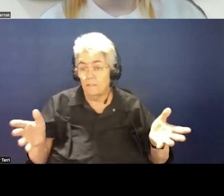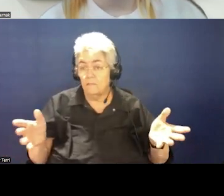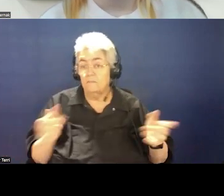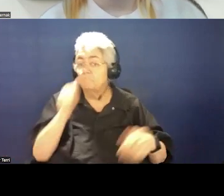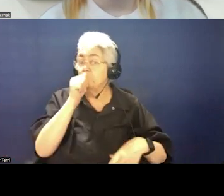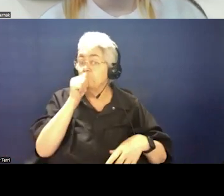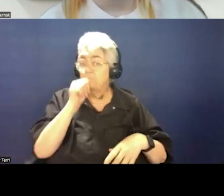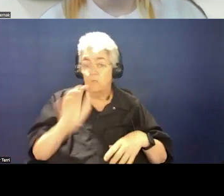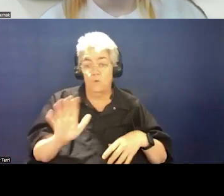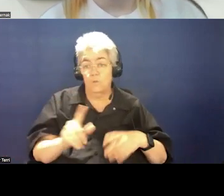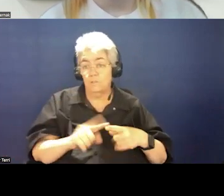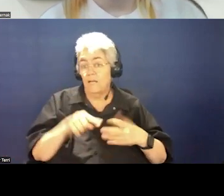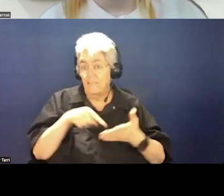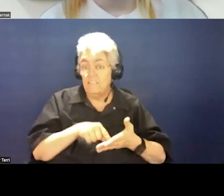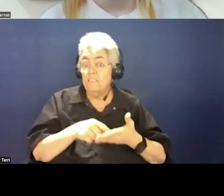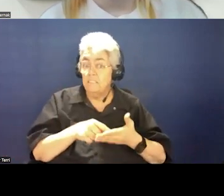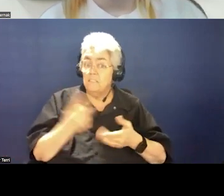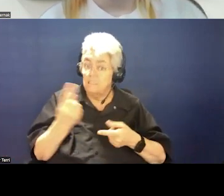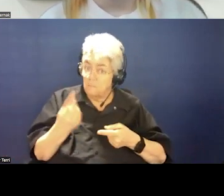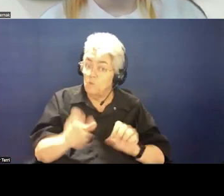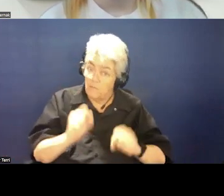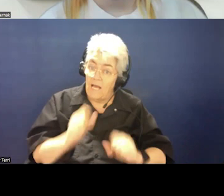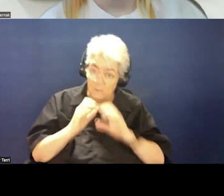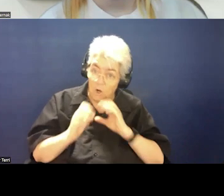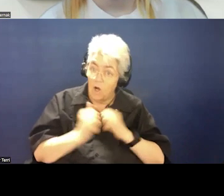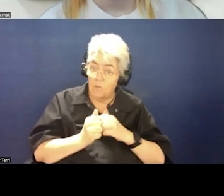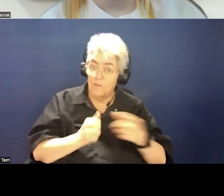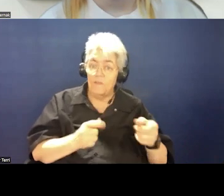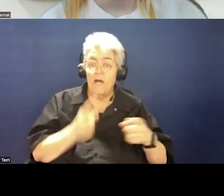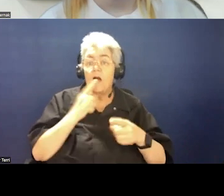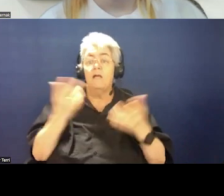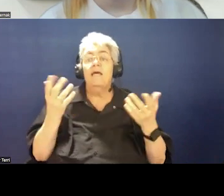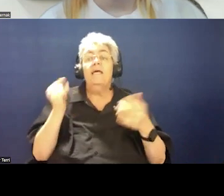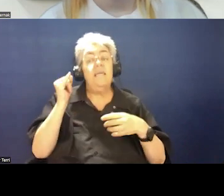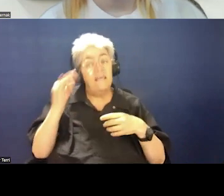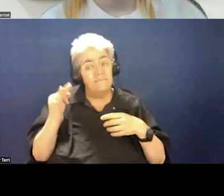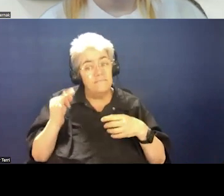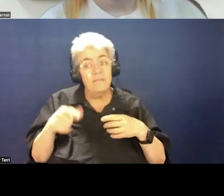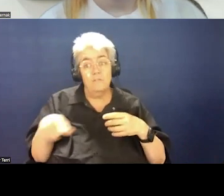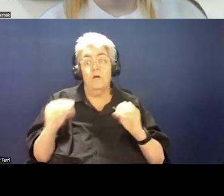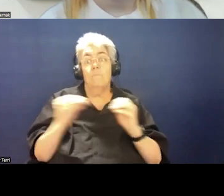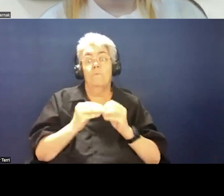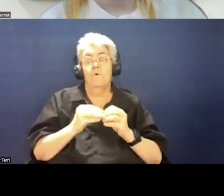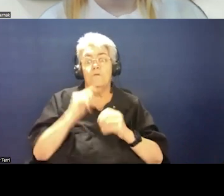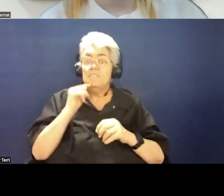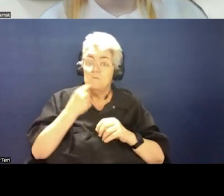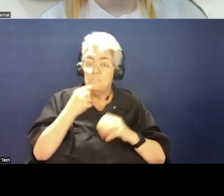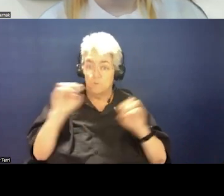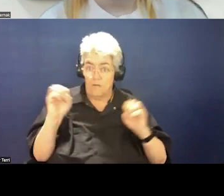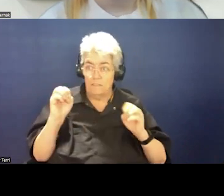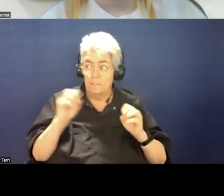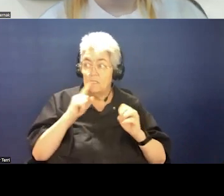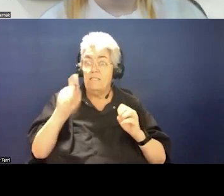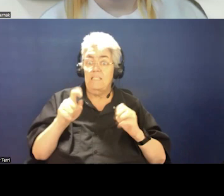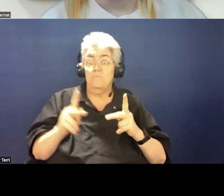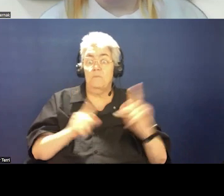this is a resource, this is somebody you can talk to, and what to expect if there is a more substantial crisis that needs a response.